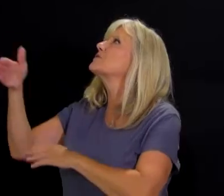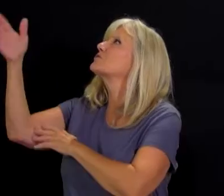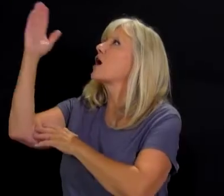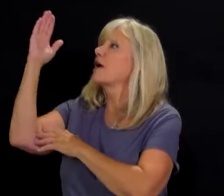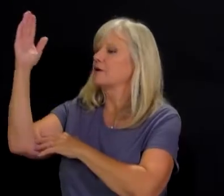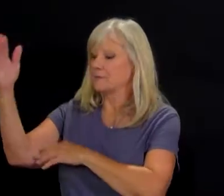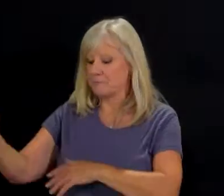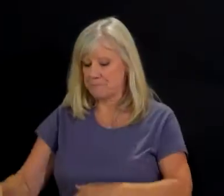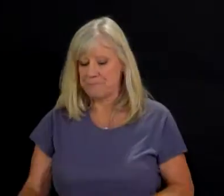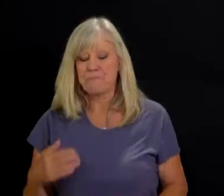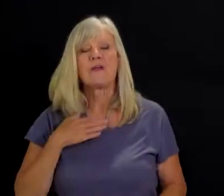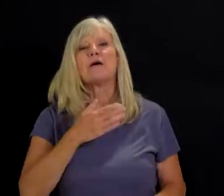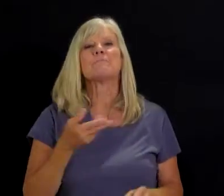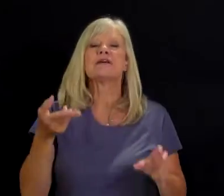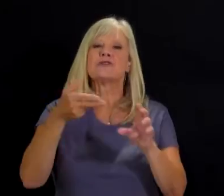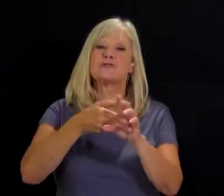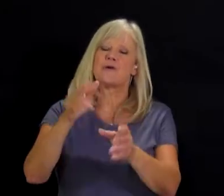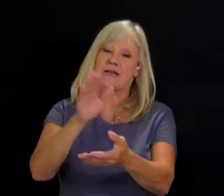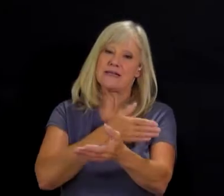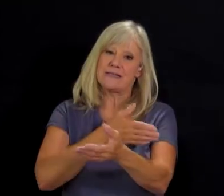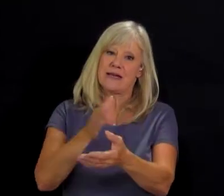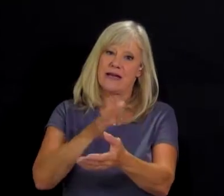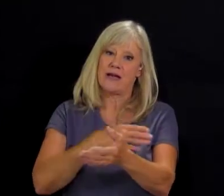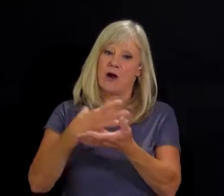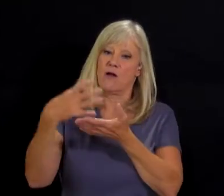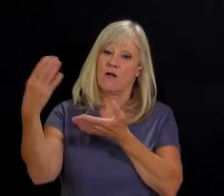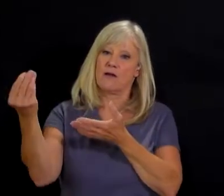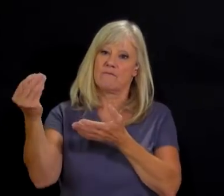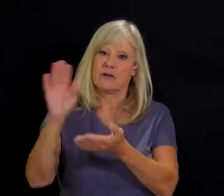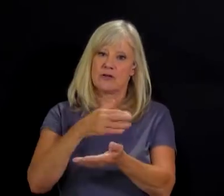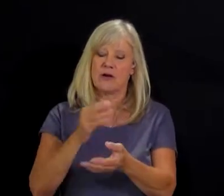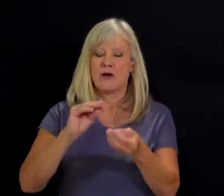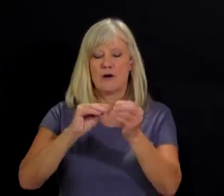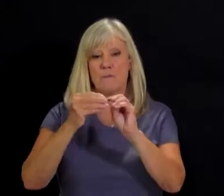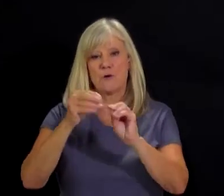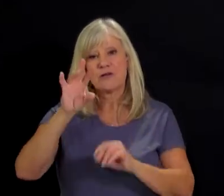God. Please join in singing our recessional hymn, number